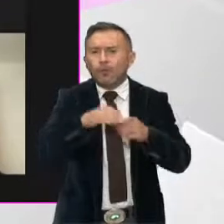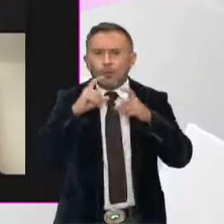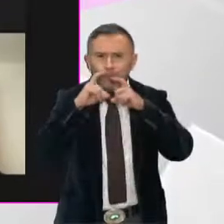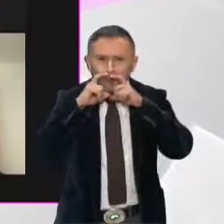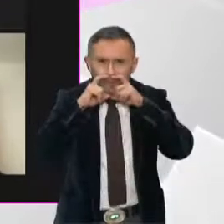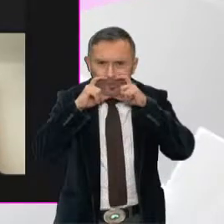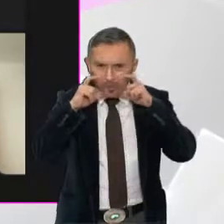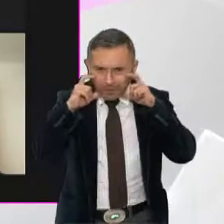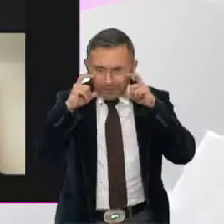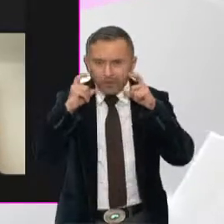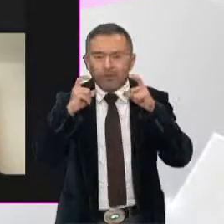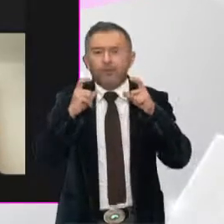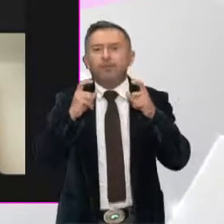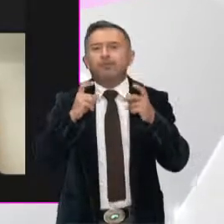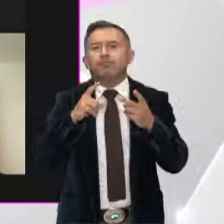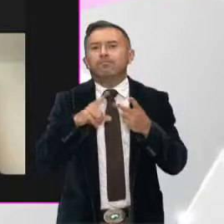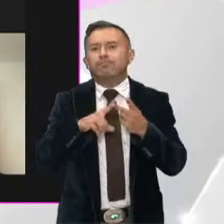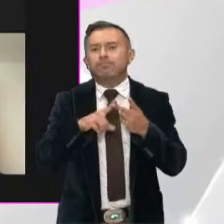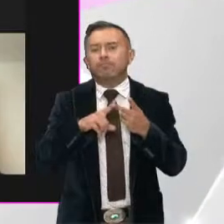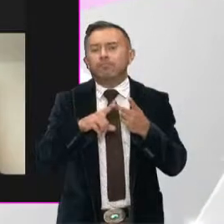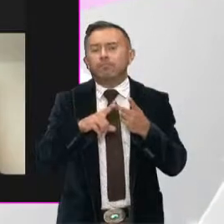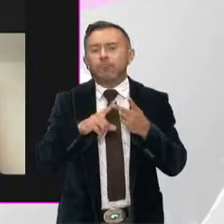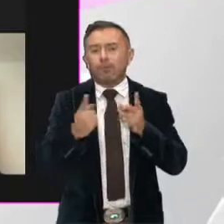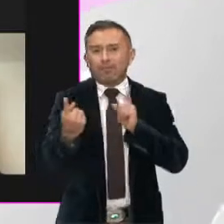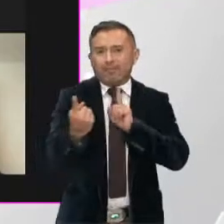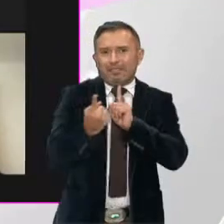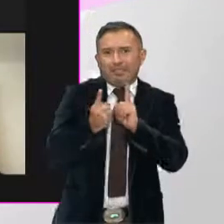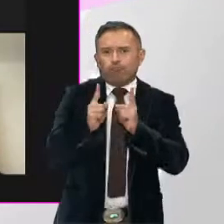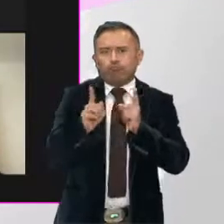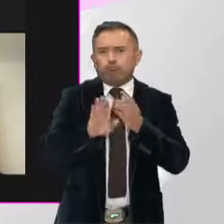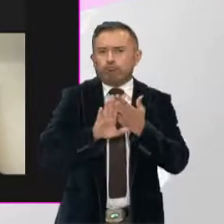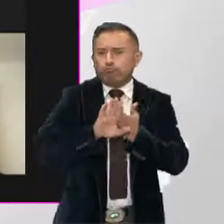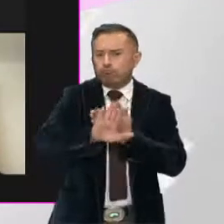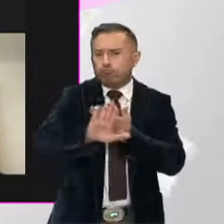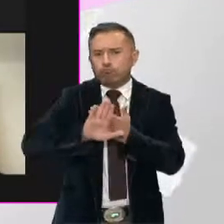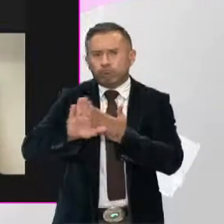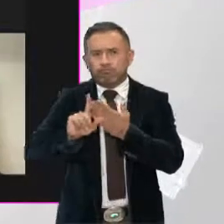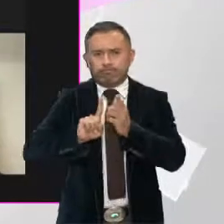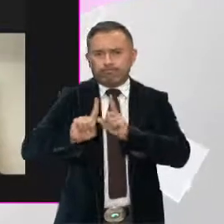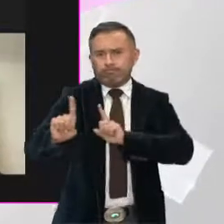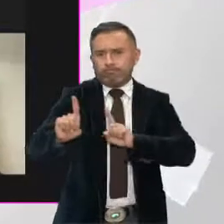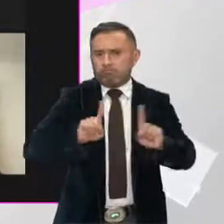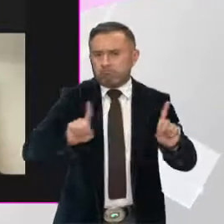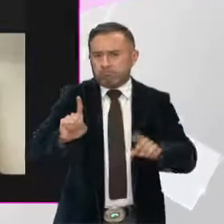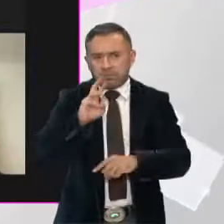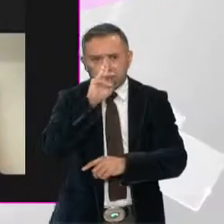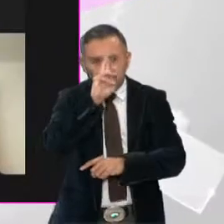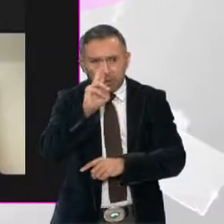set the example. They did respect, all of the people respected social